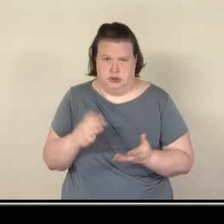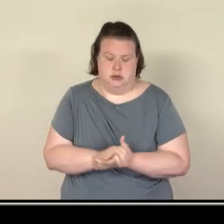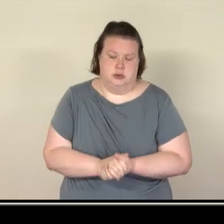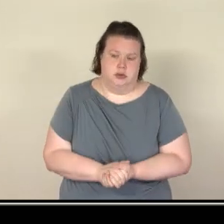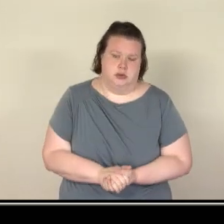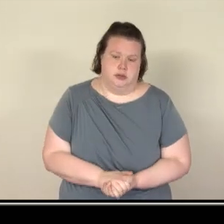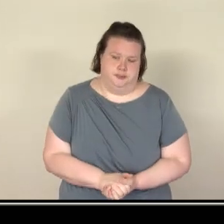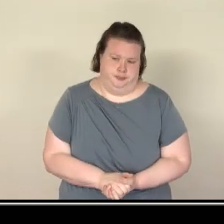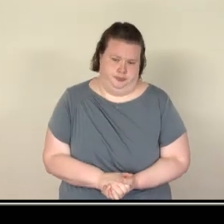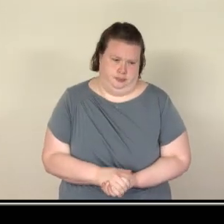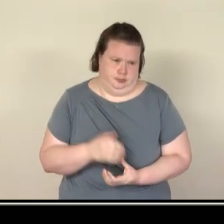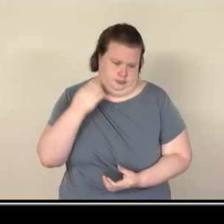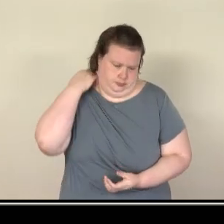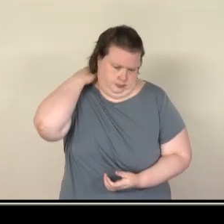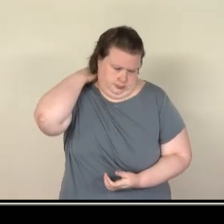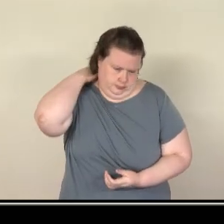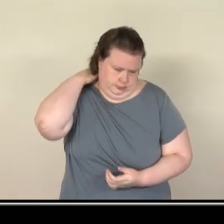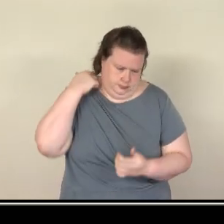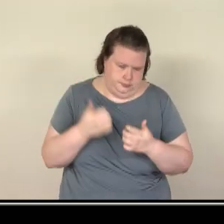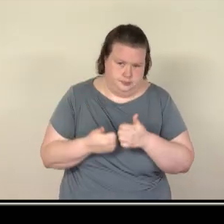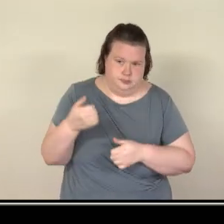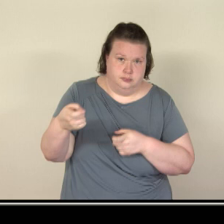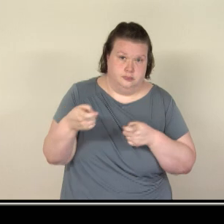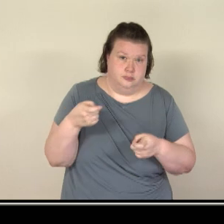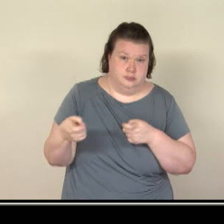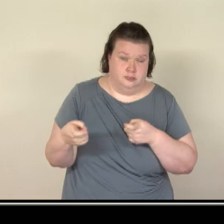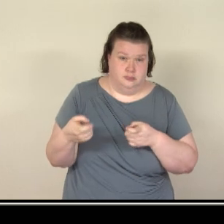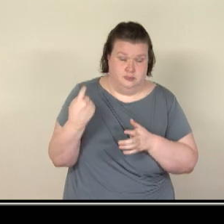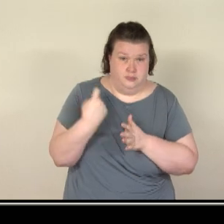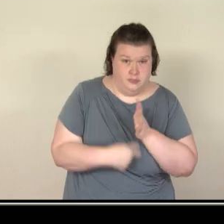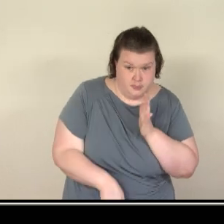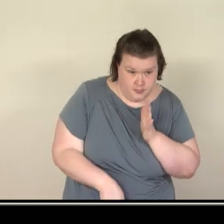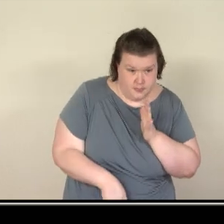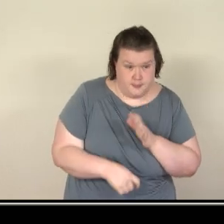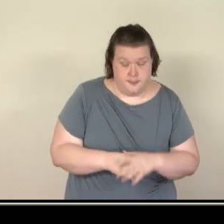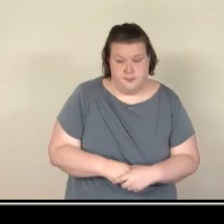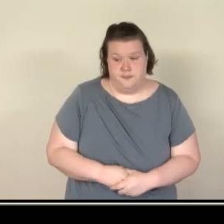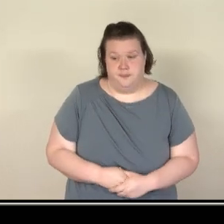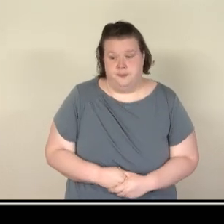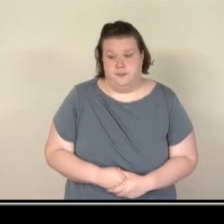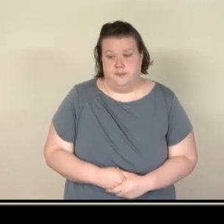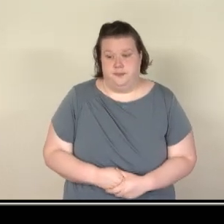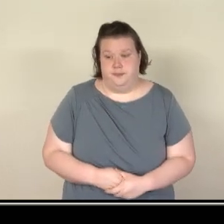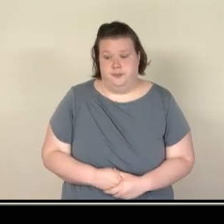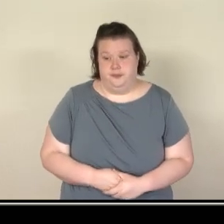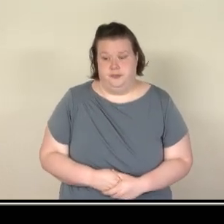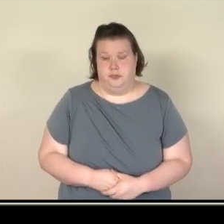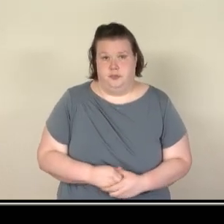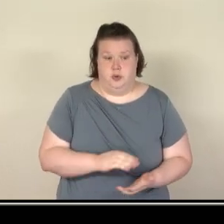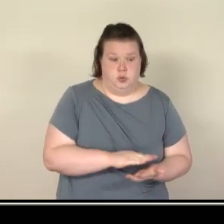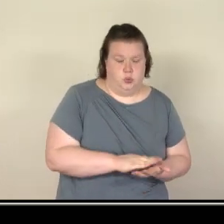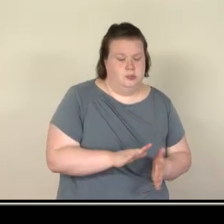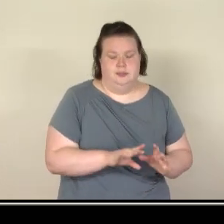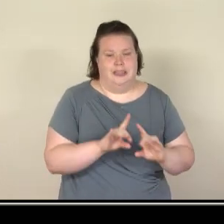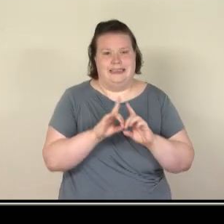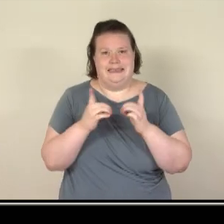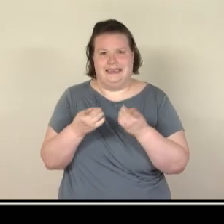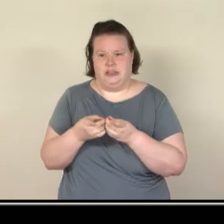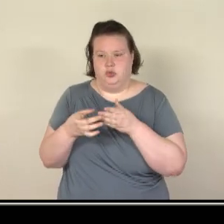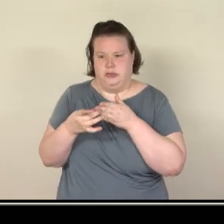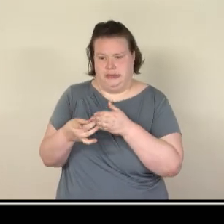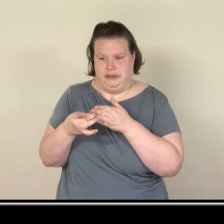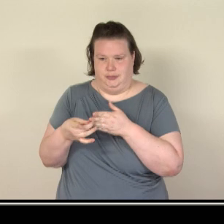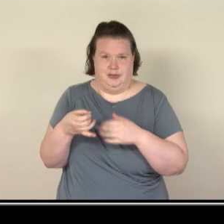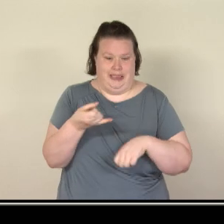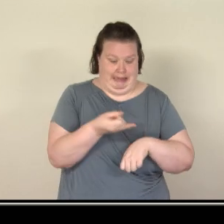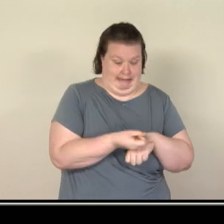the increase, what you have with the administrative cost is we have school or district leadership, not the campus